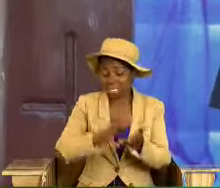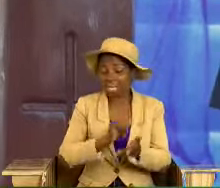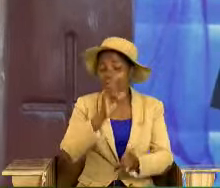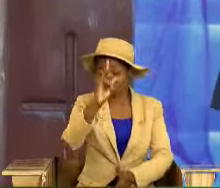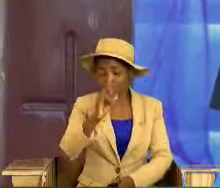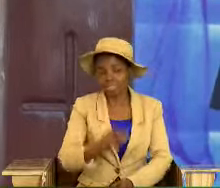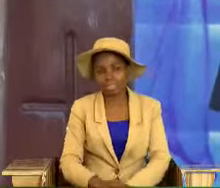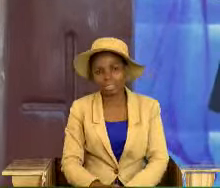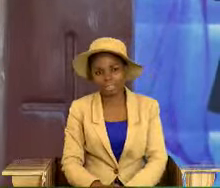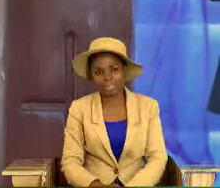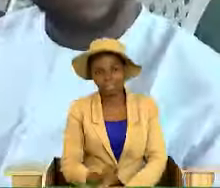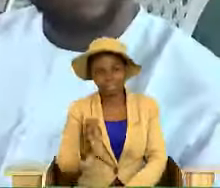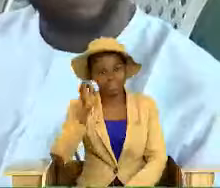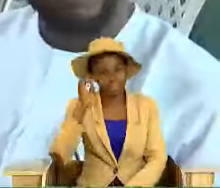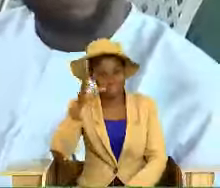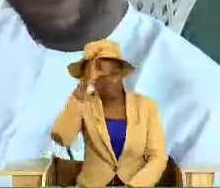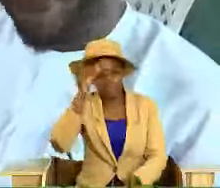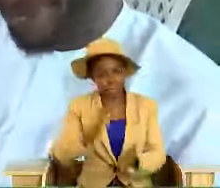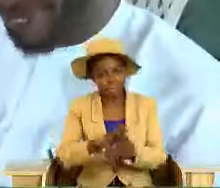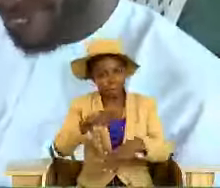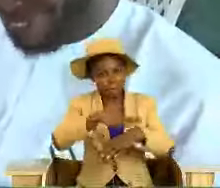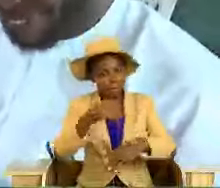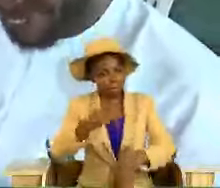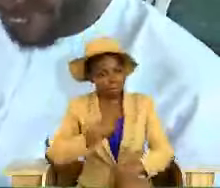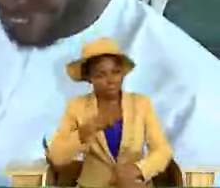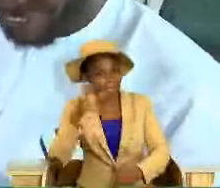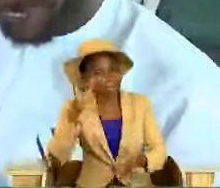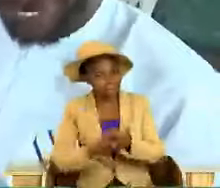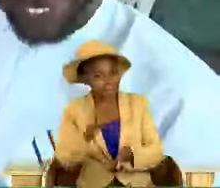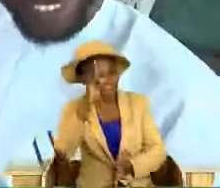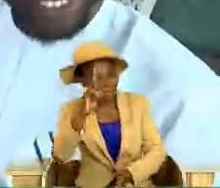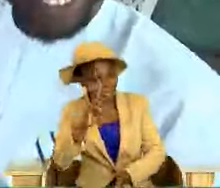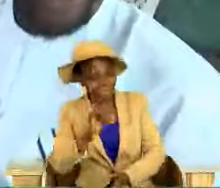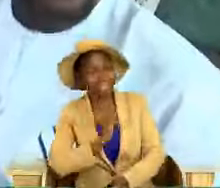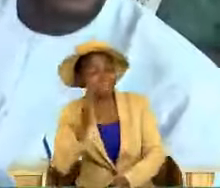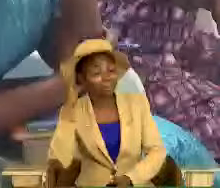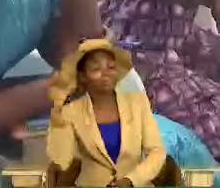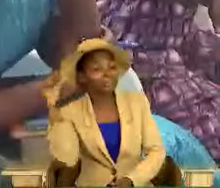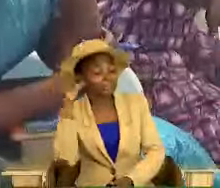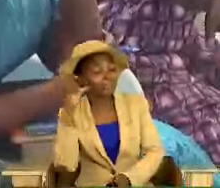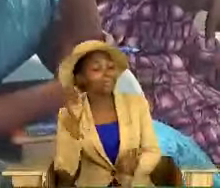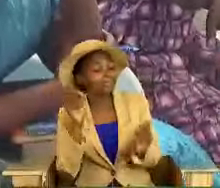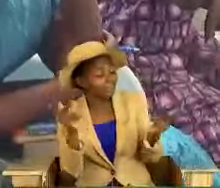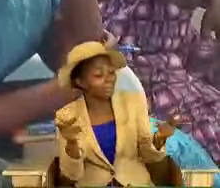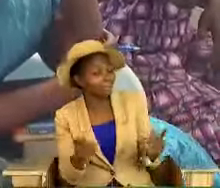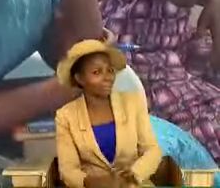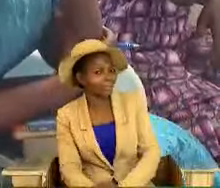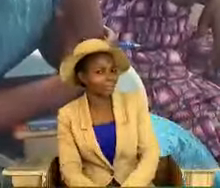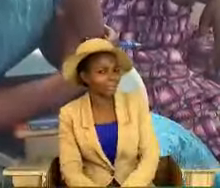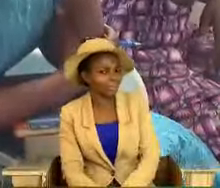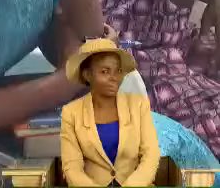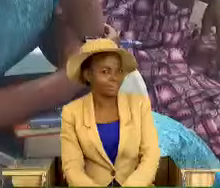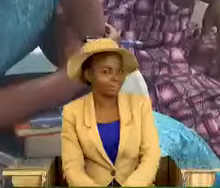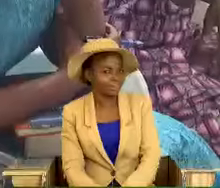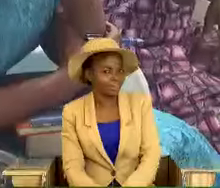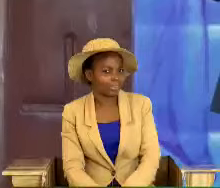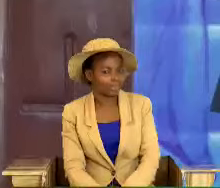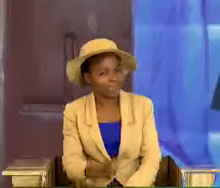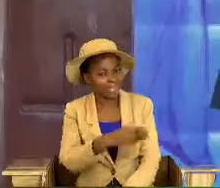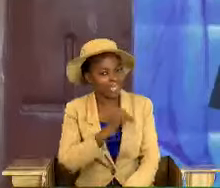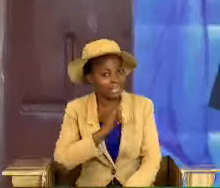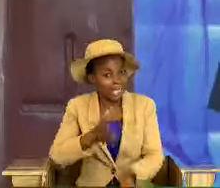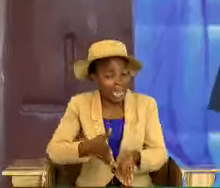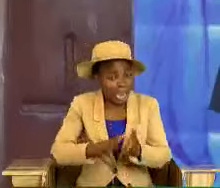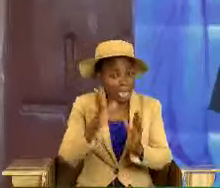that one I will listen and he asked the girl to